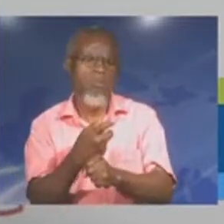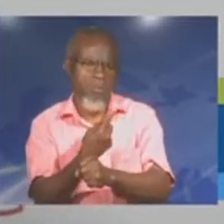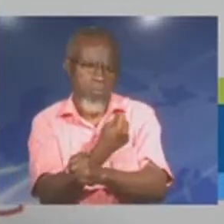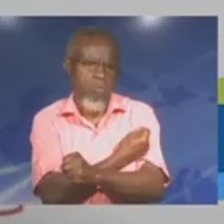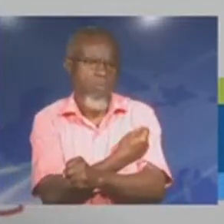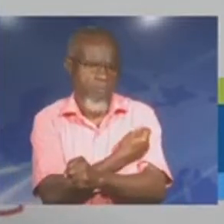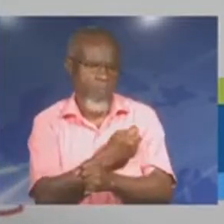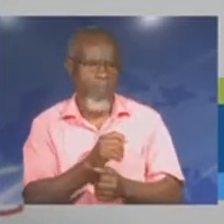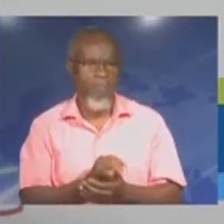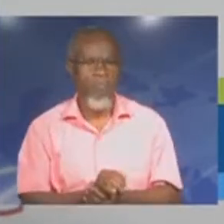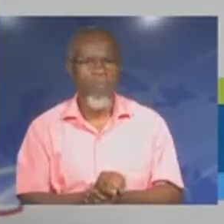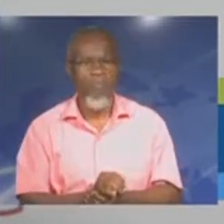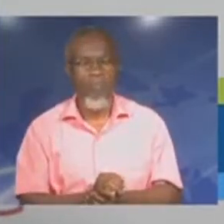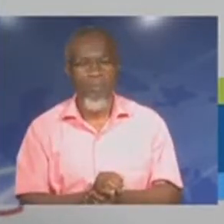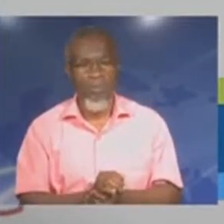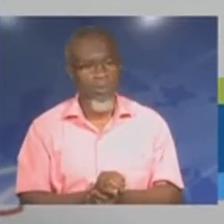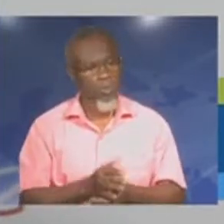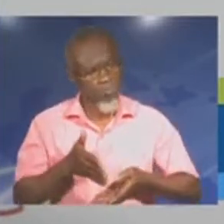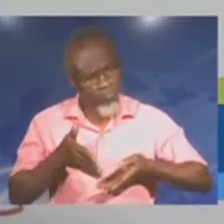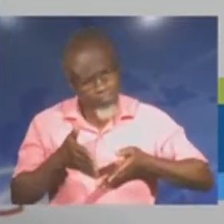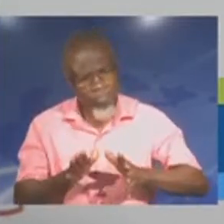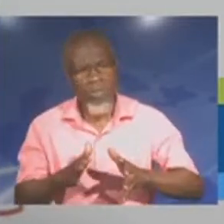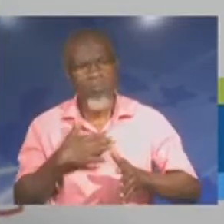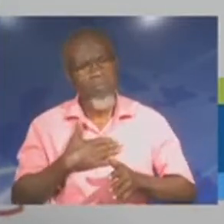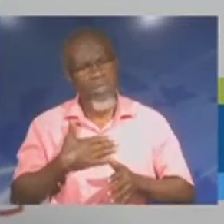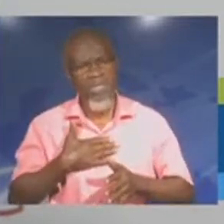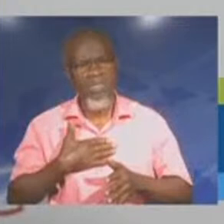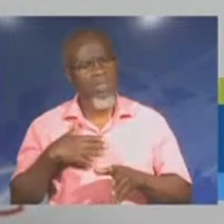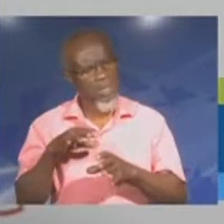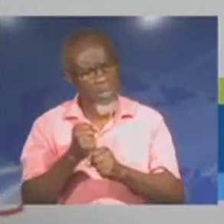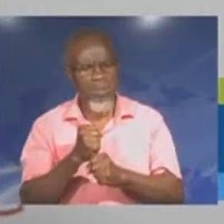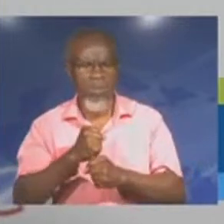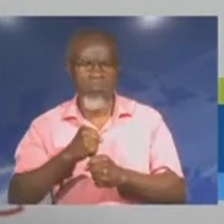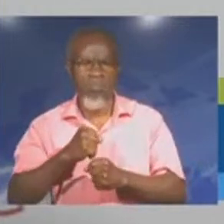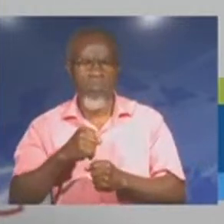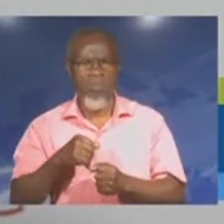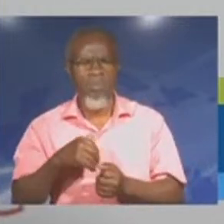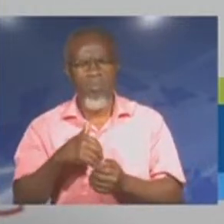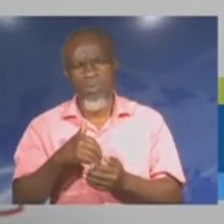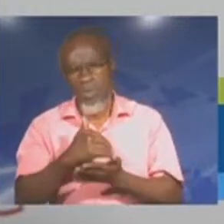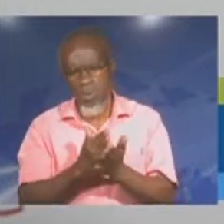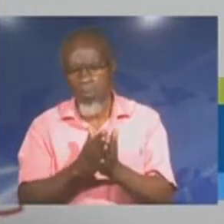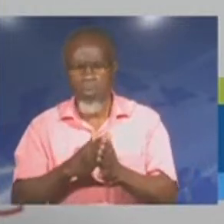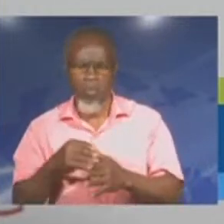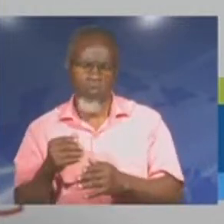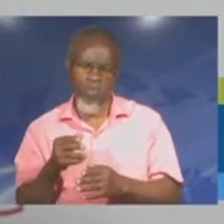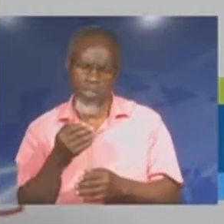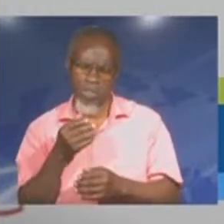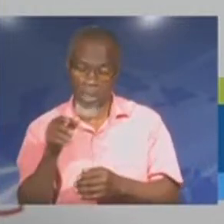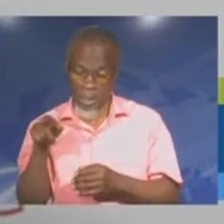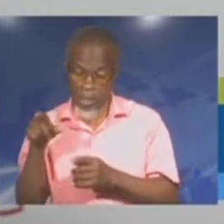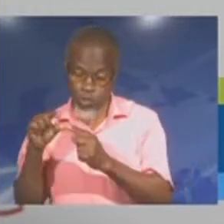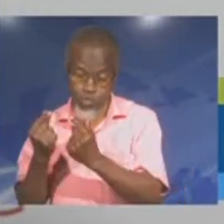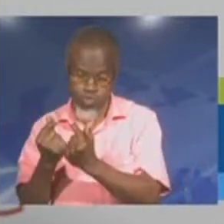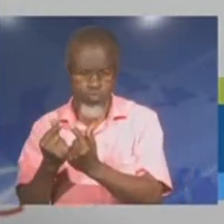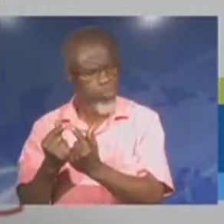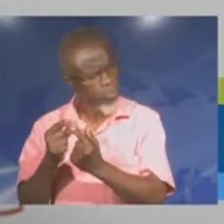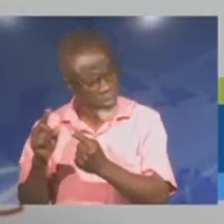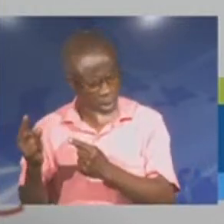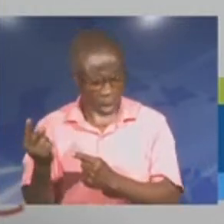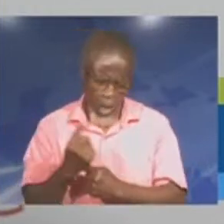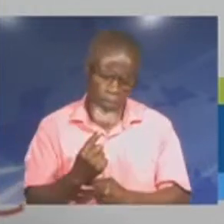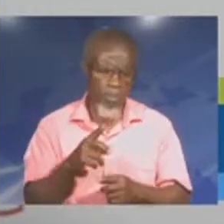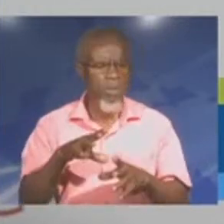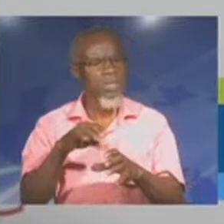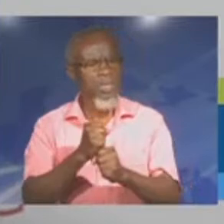to 18. So let's get some of our 12 to 18s boosted. So I've dealt